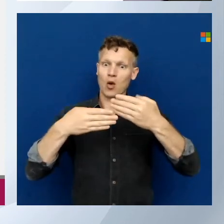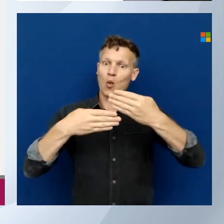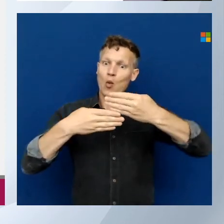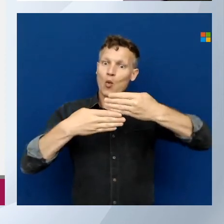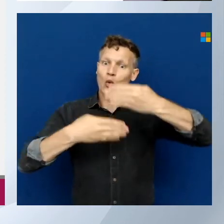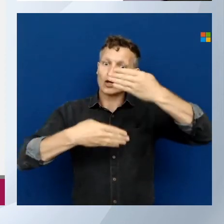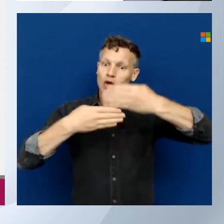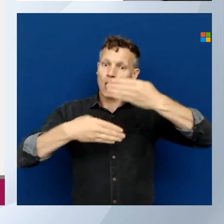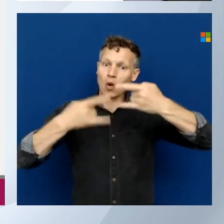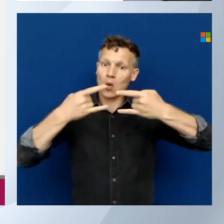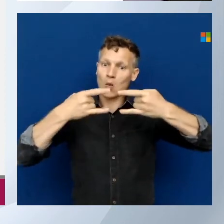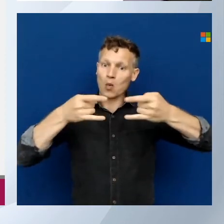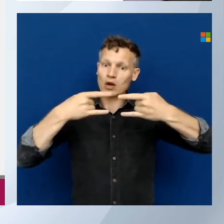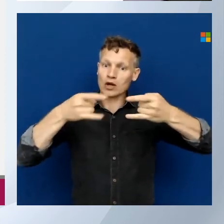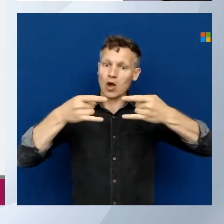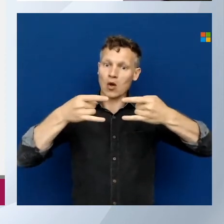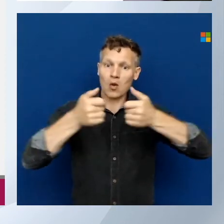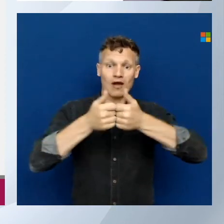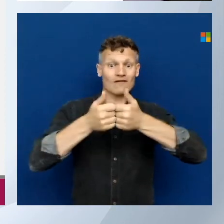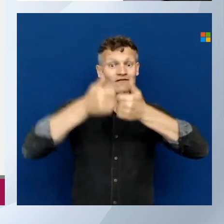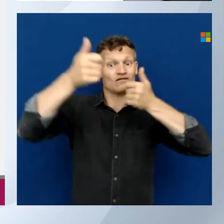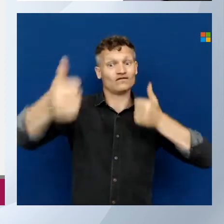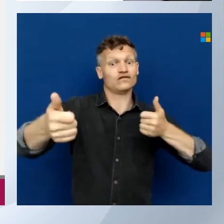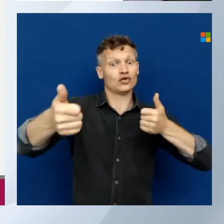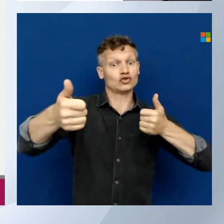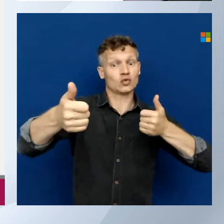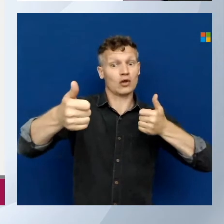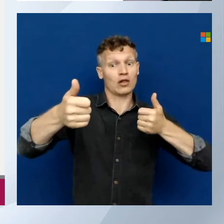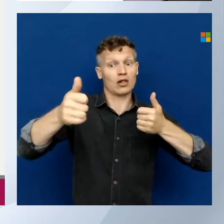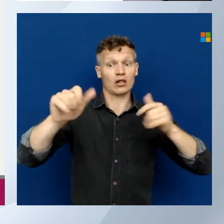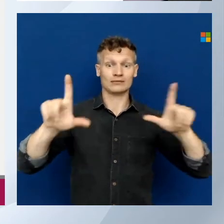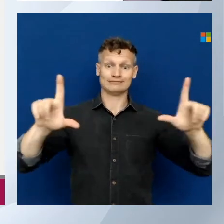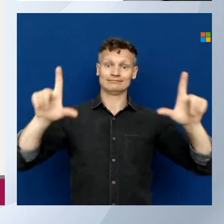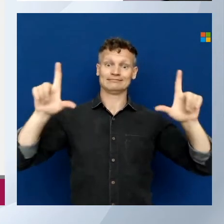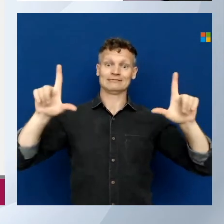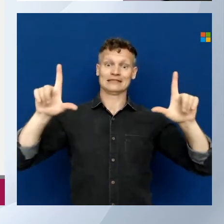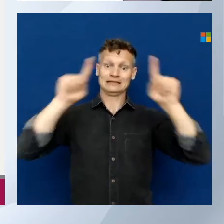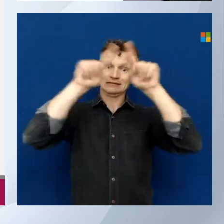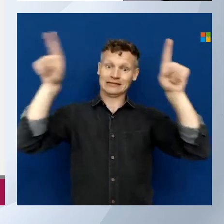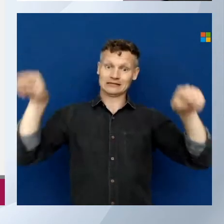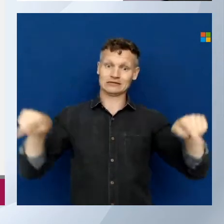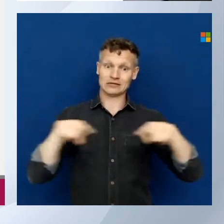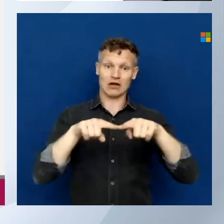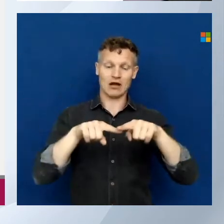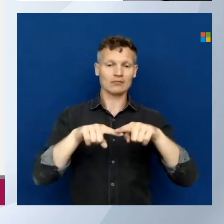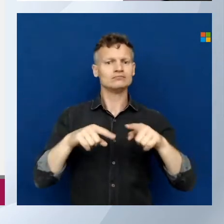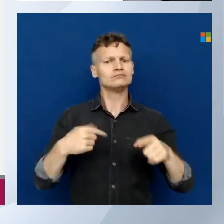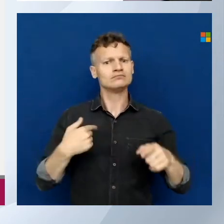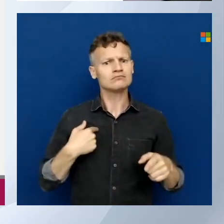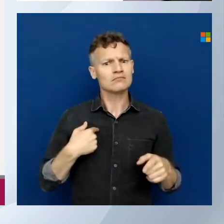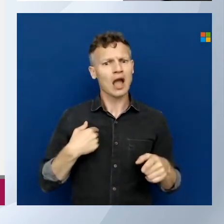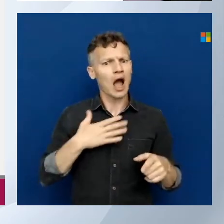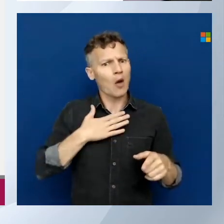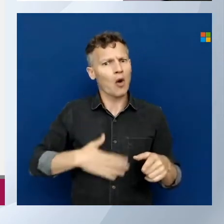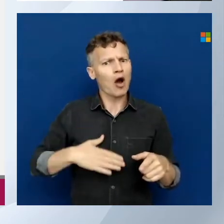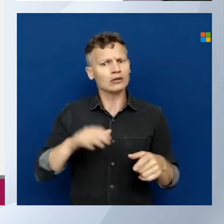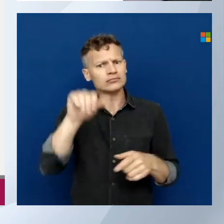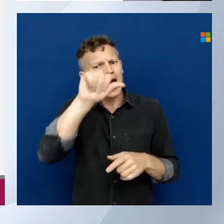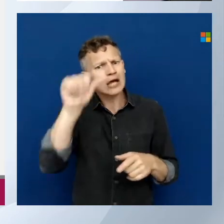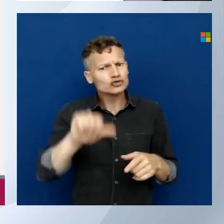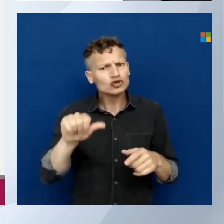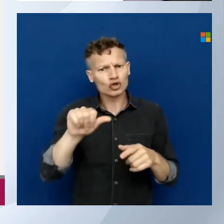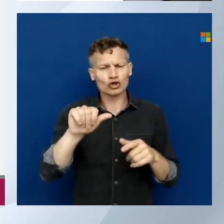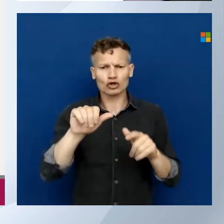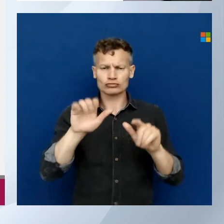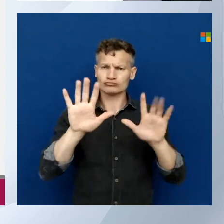deploy resources through my Azure environment, but I also want to do some additional actions